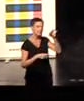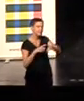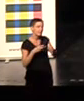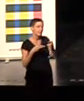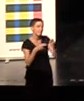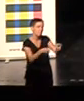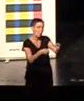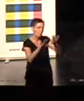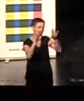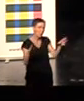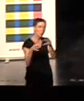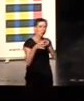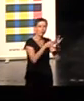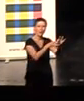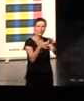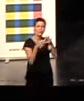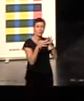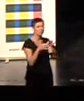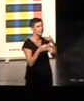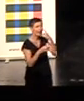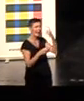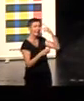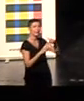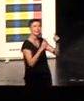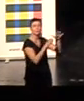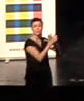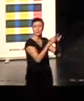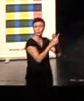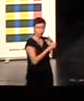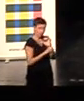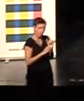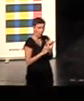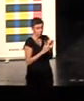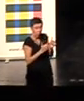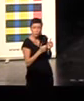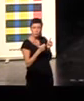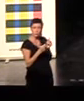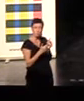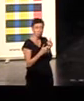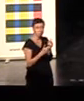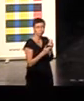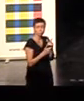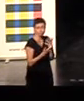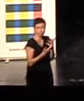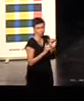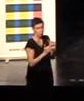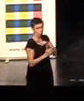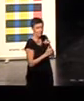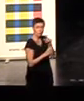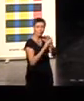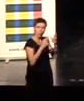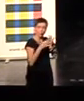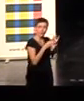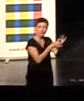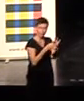globalisation week en week het heft andere scenario's in mind of week doet voor of globalisation de market emancipated